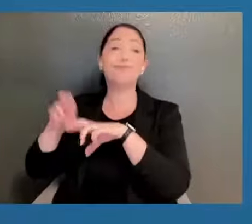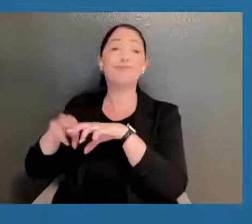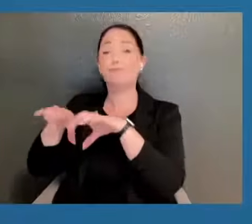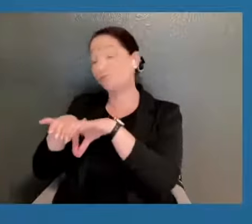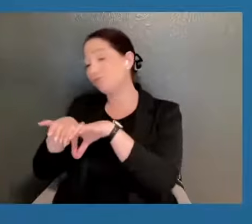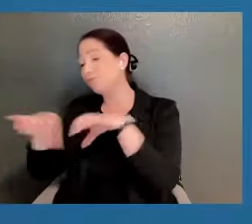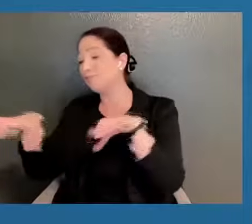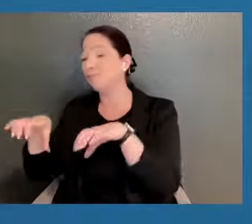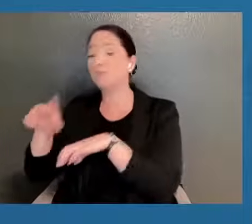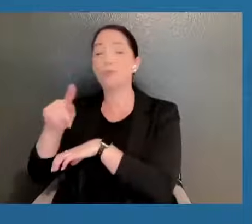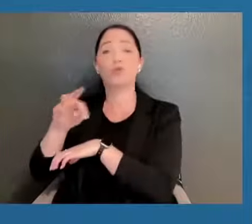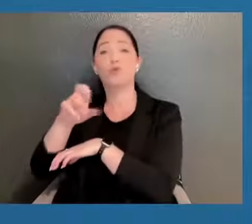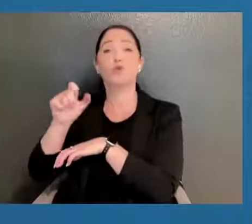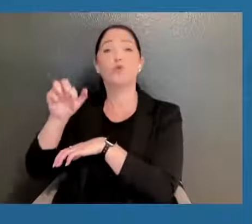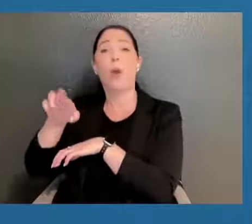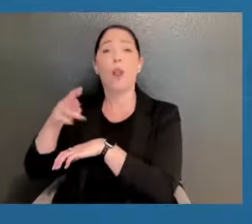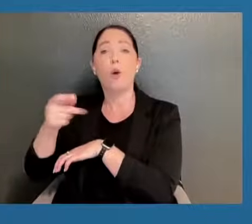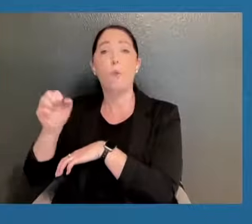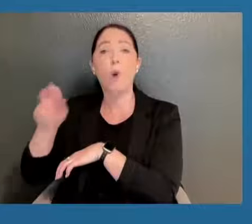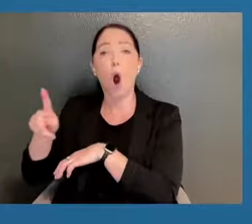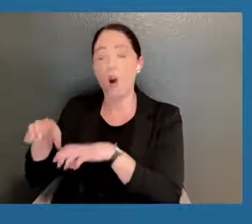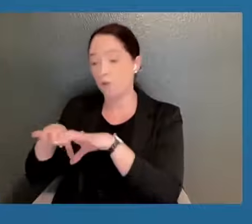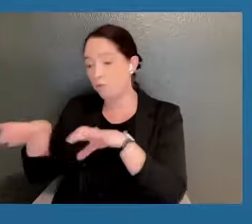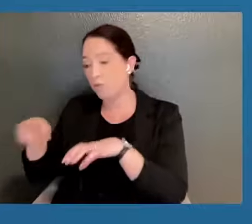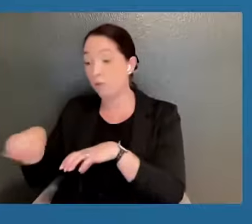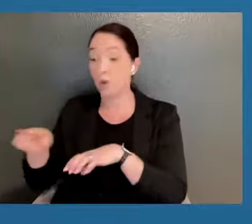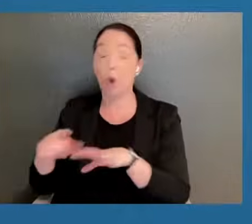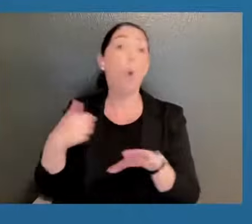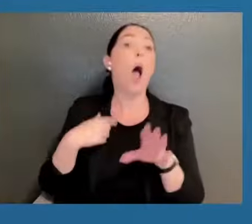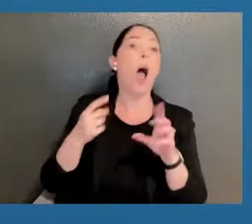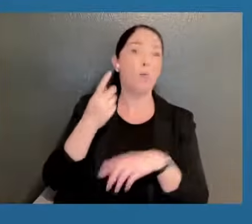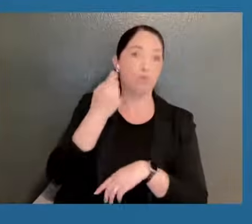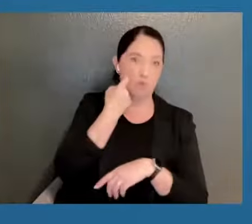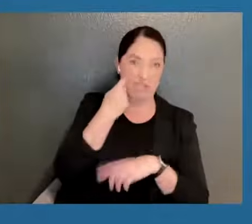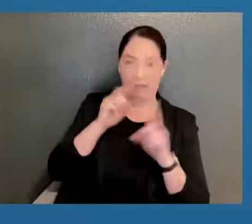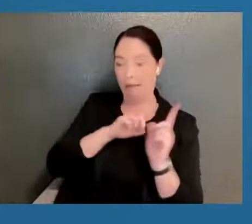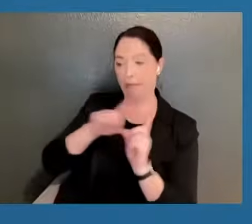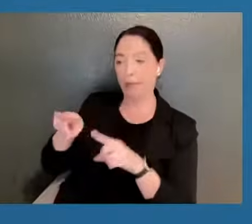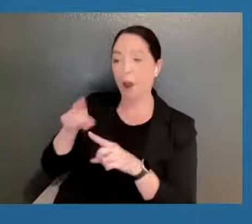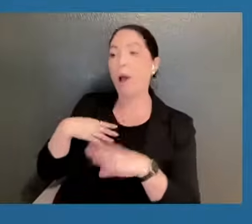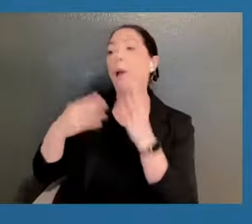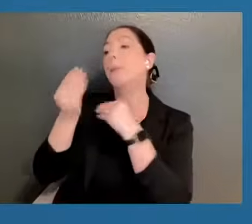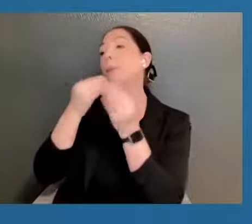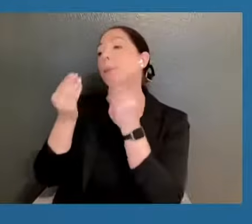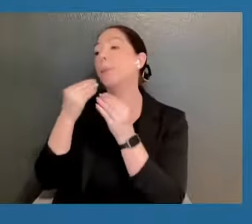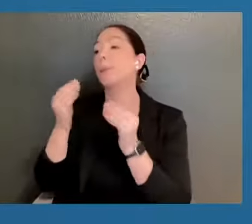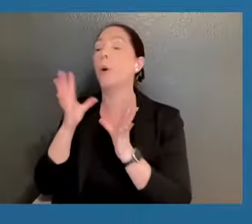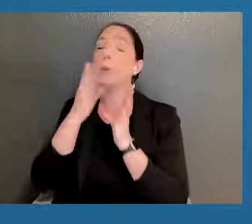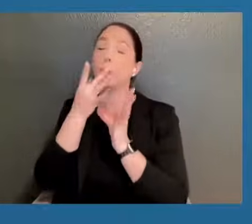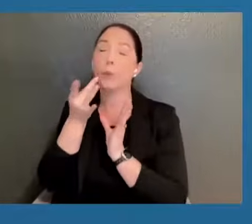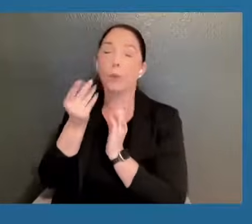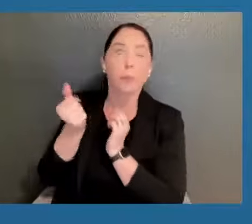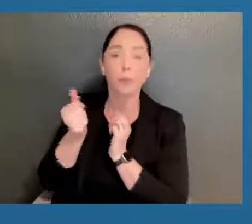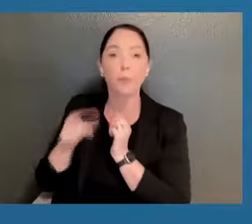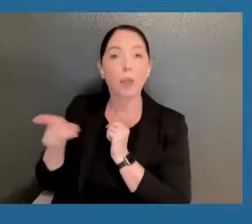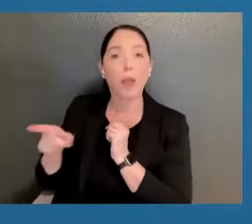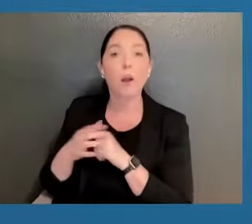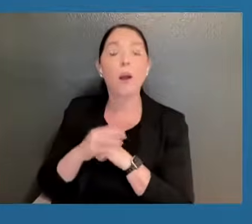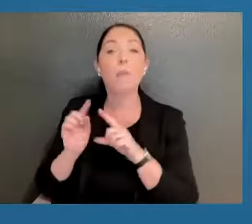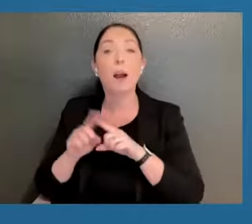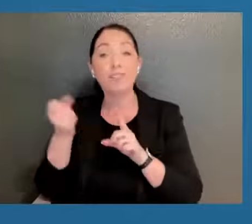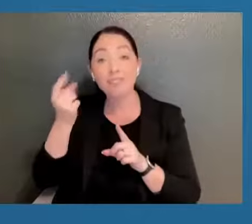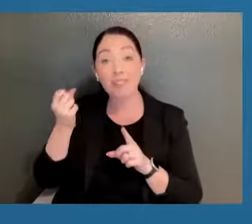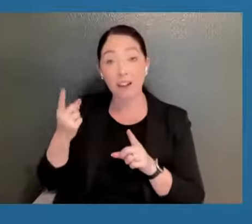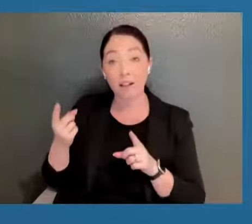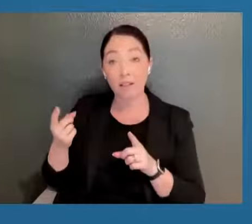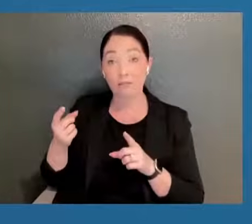the Apollo Diner. They have great fish fries on Friday. Hadn't had one in a while. But there's still people there. My parents